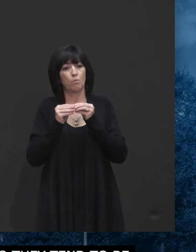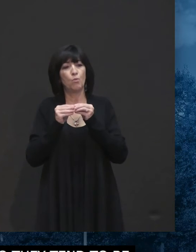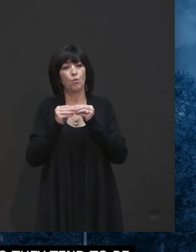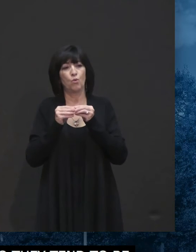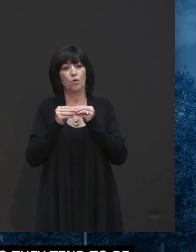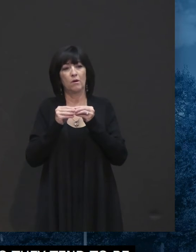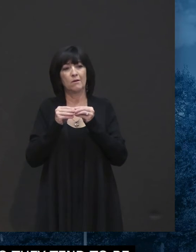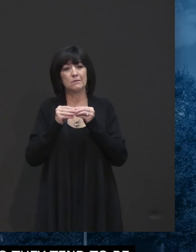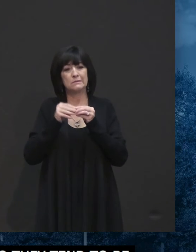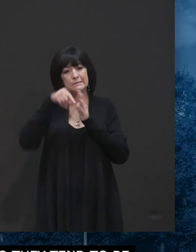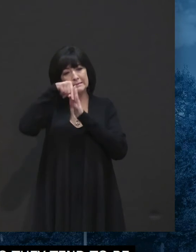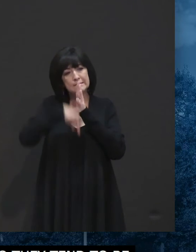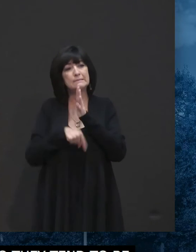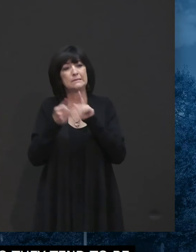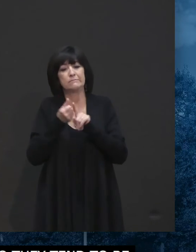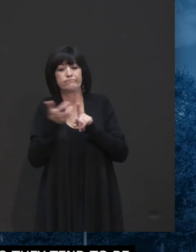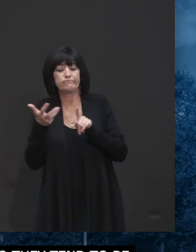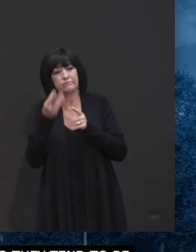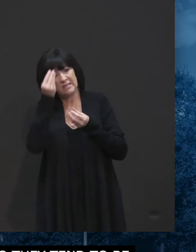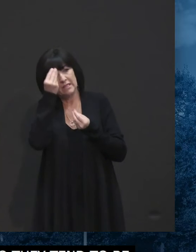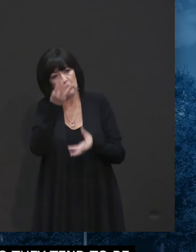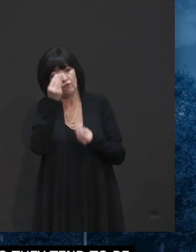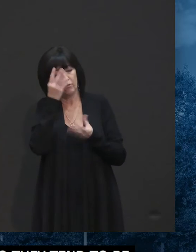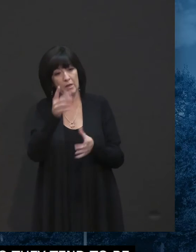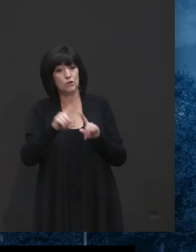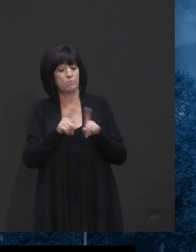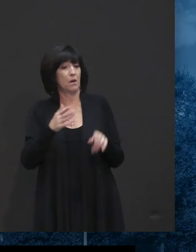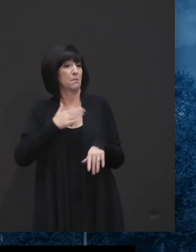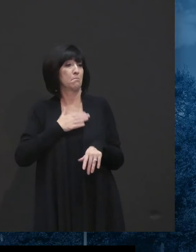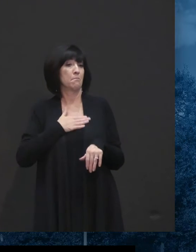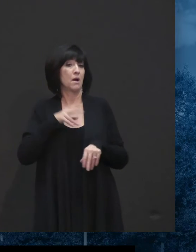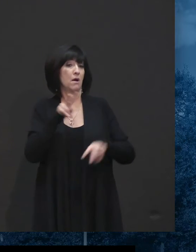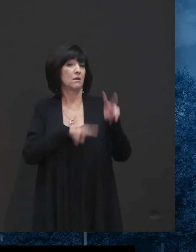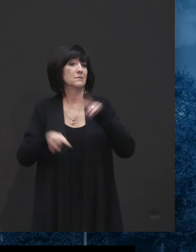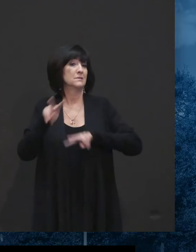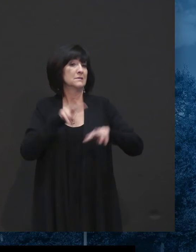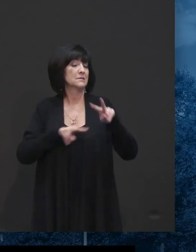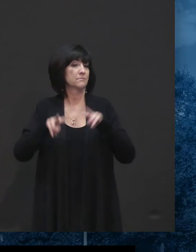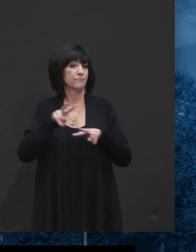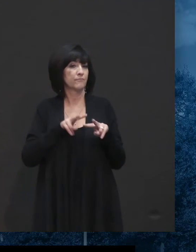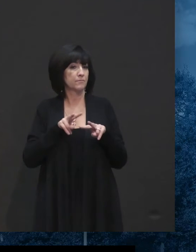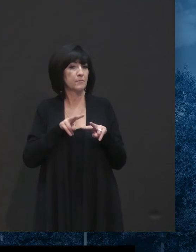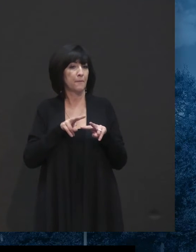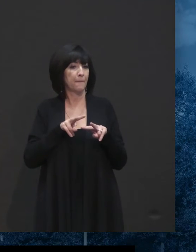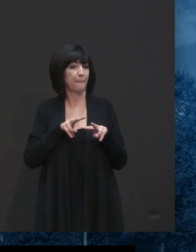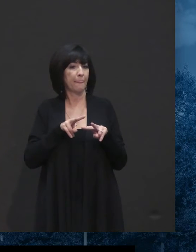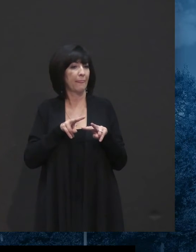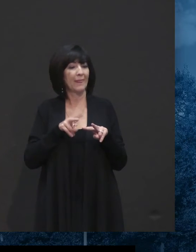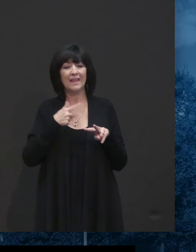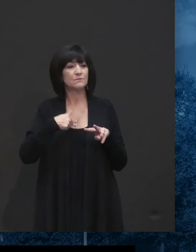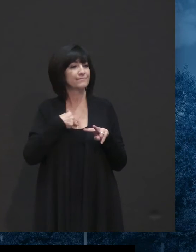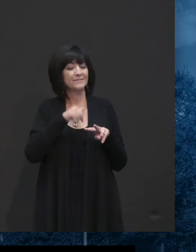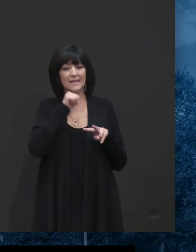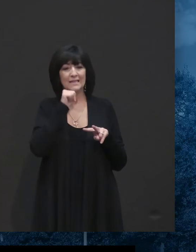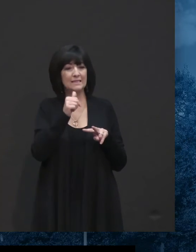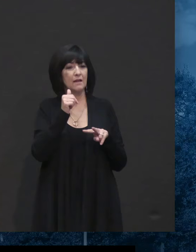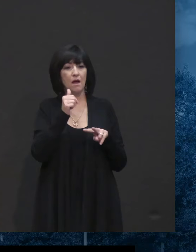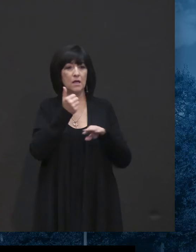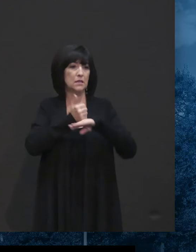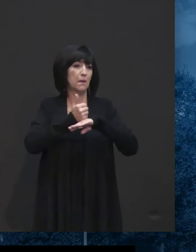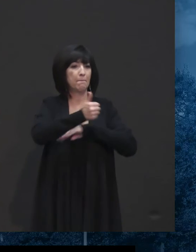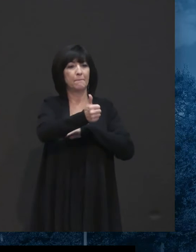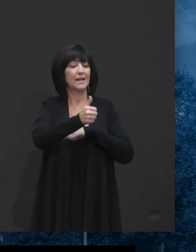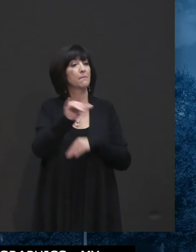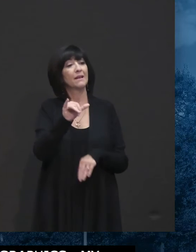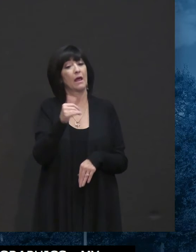just my, broad observations are that we're not seeing, a particular age group. It's not like in Newark